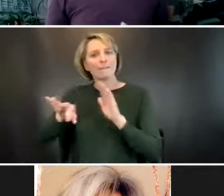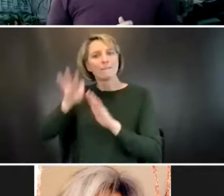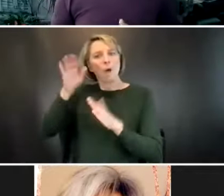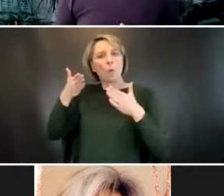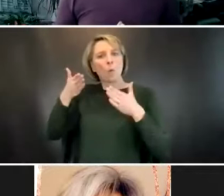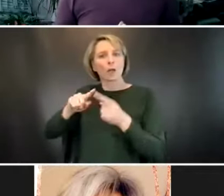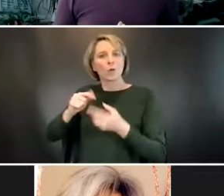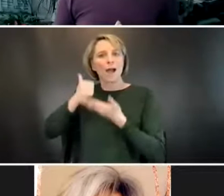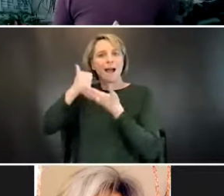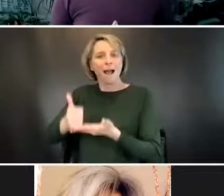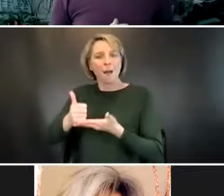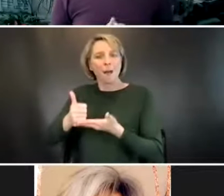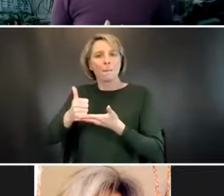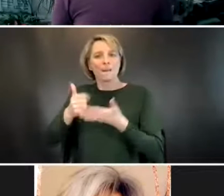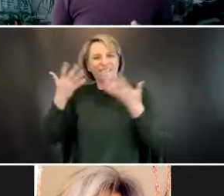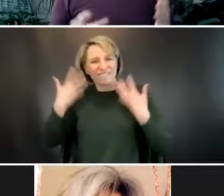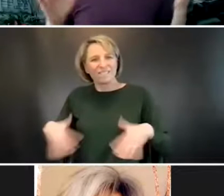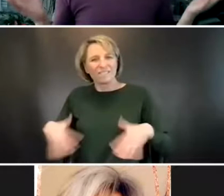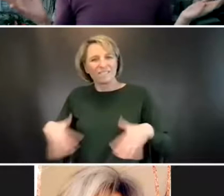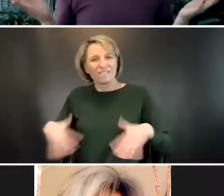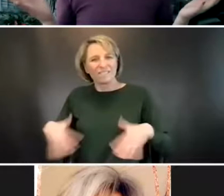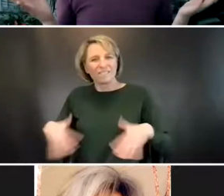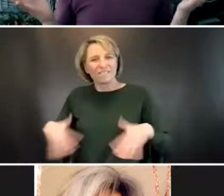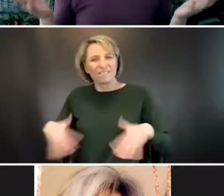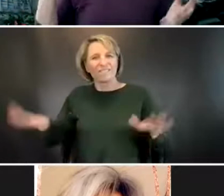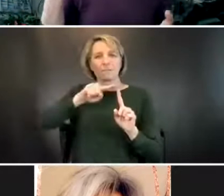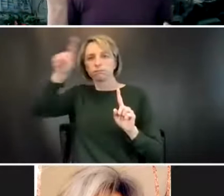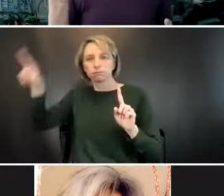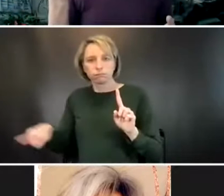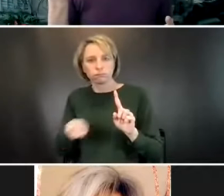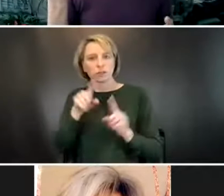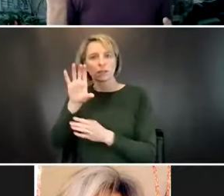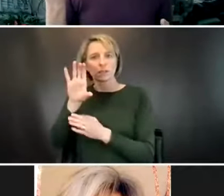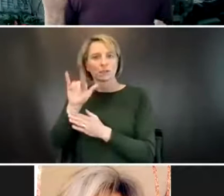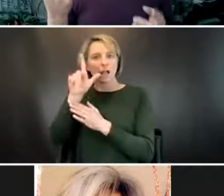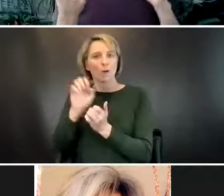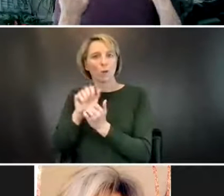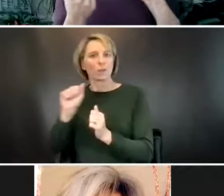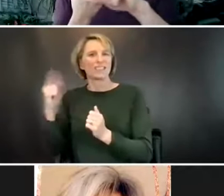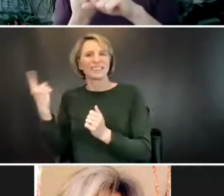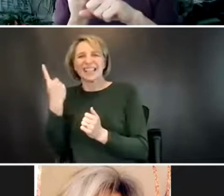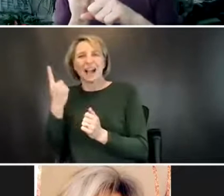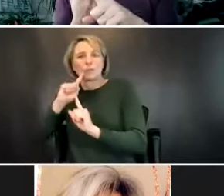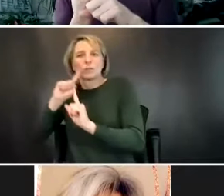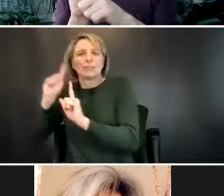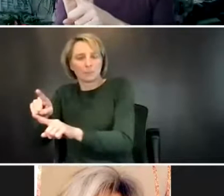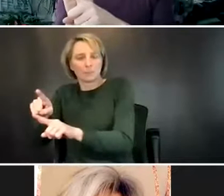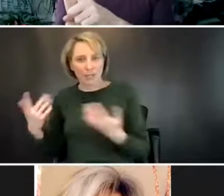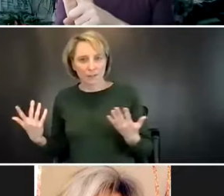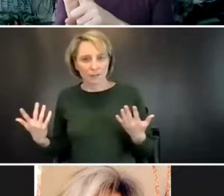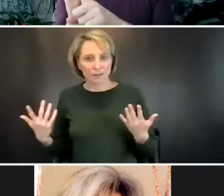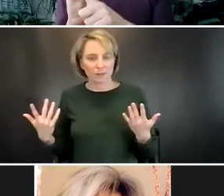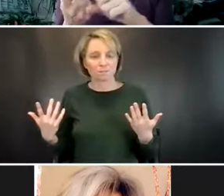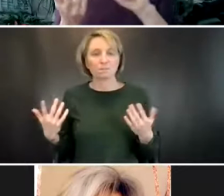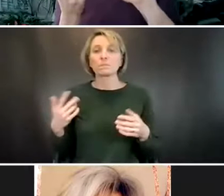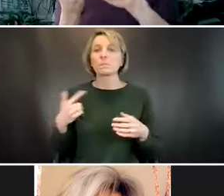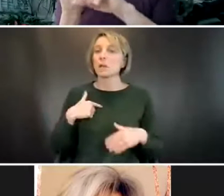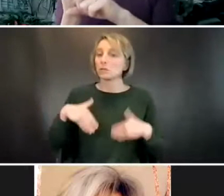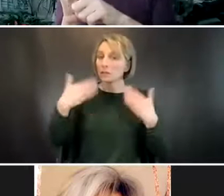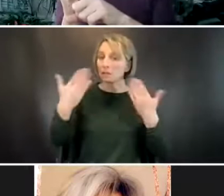workshop, comes more into play. But we've already experienced two ways. So releasing the tension in our neck and